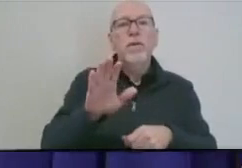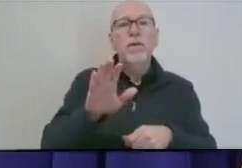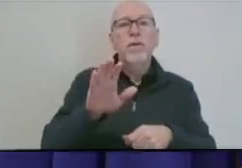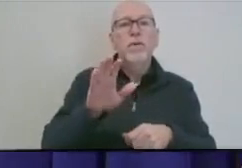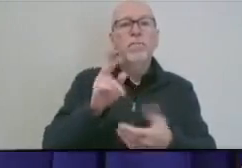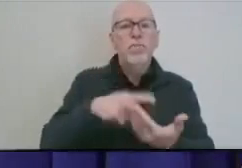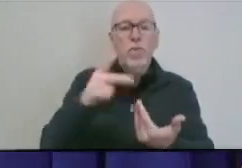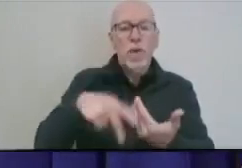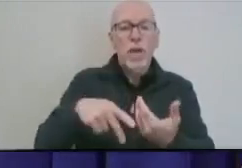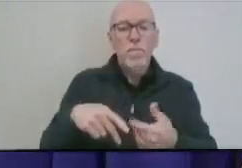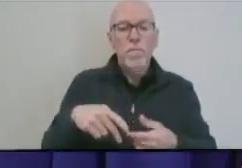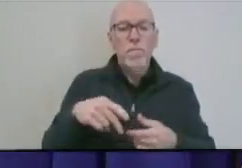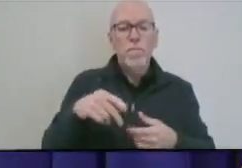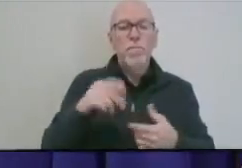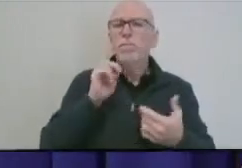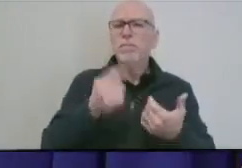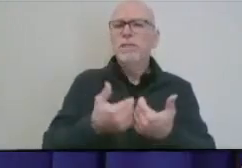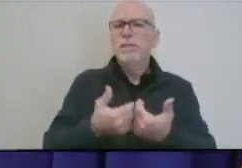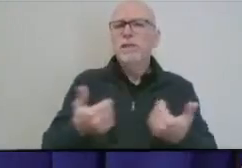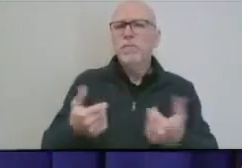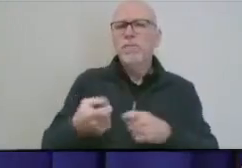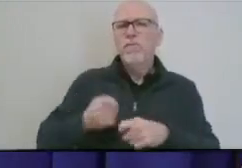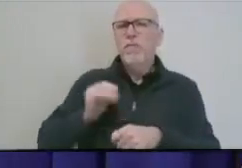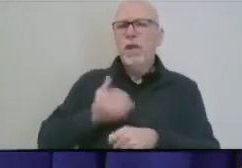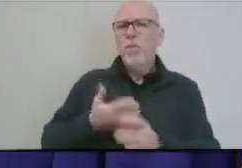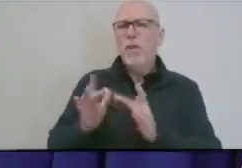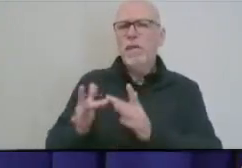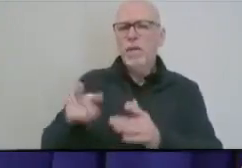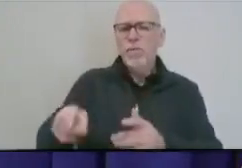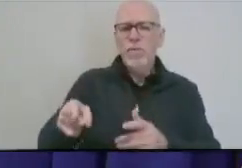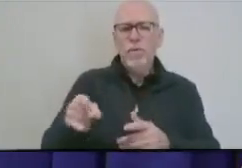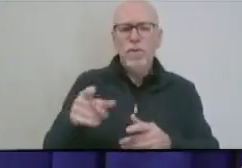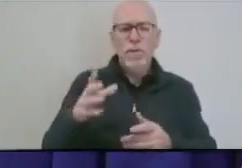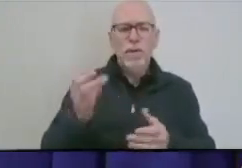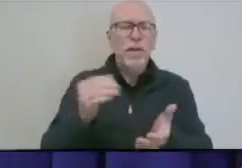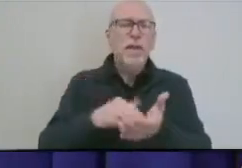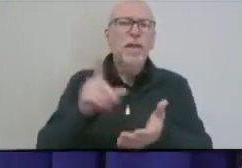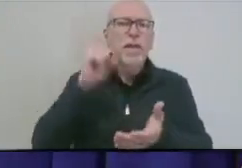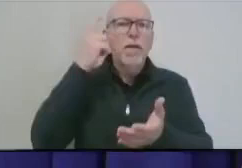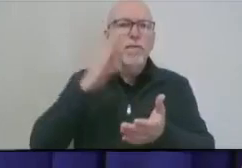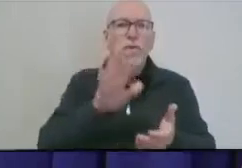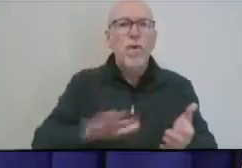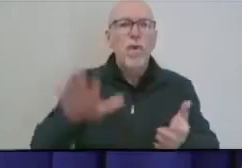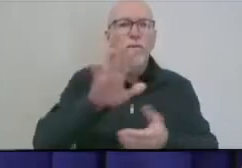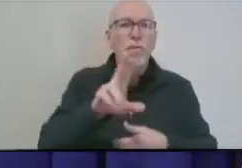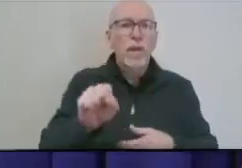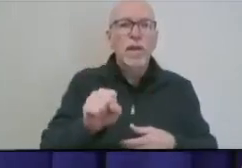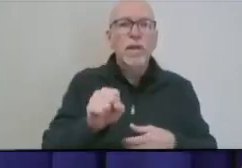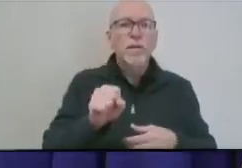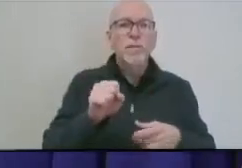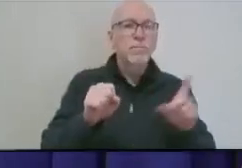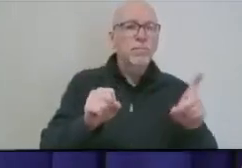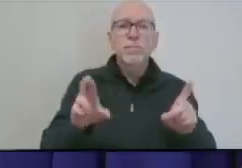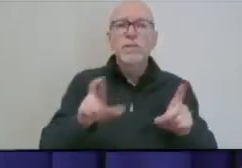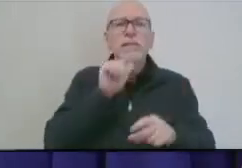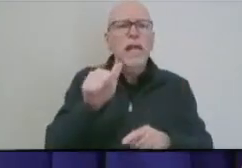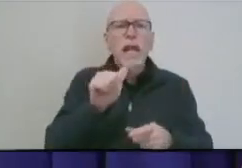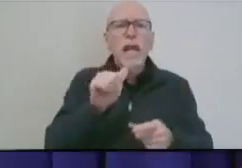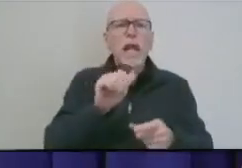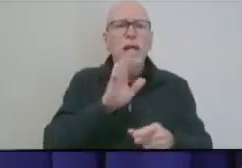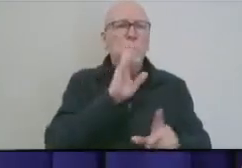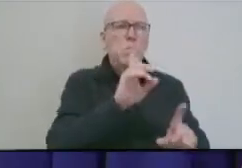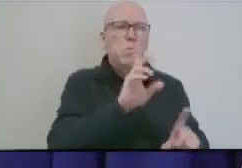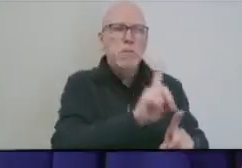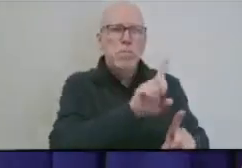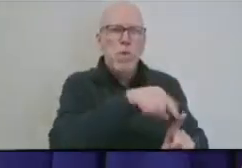program separate of our network. And again, governors across the country, both sides of the aisle, this is not a partisan issue. We